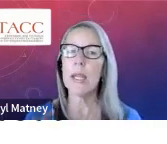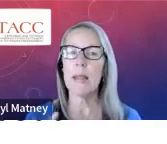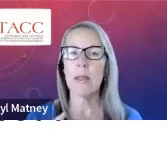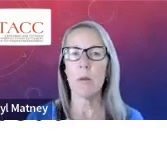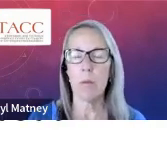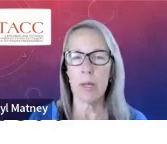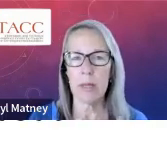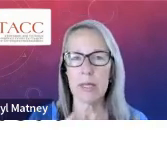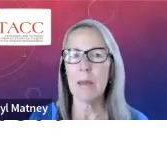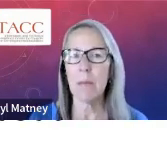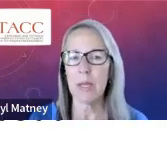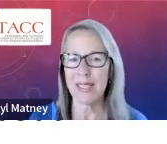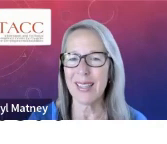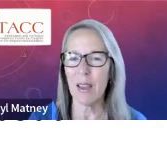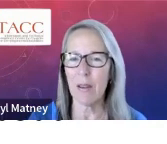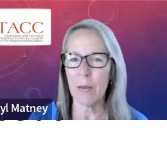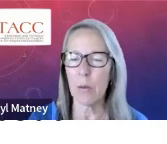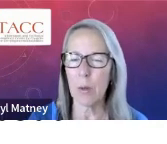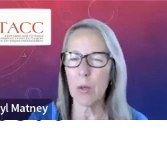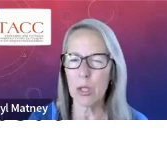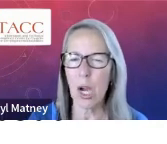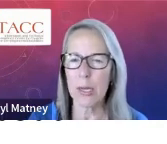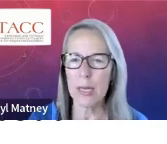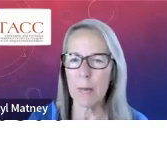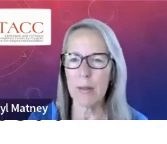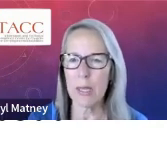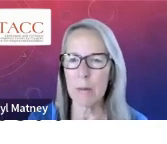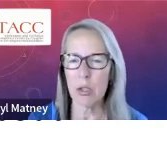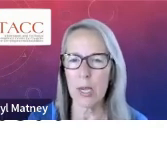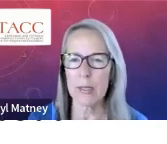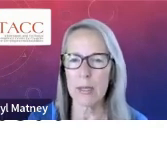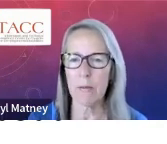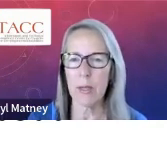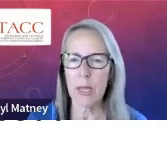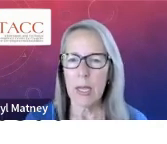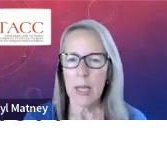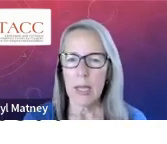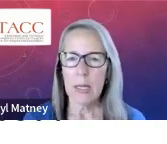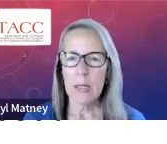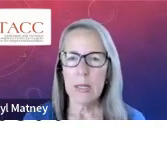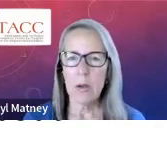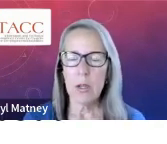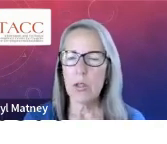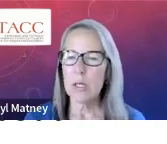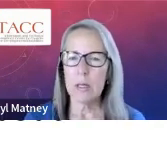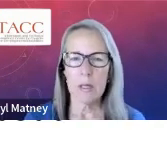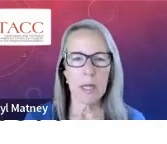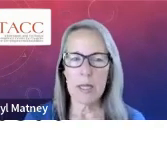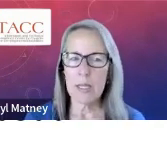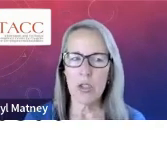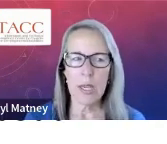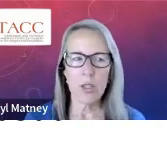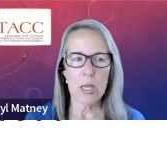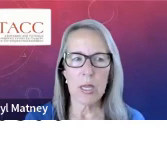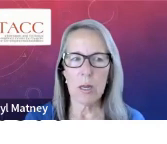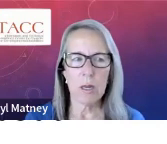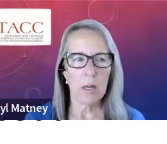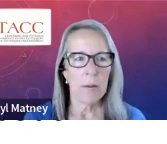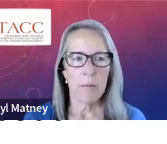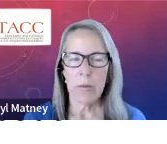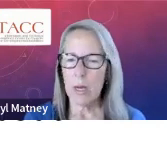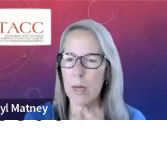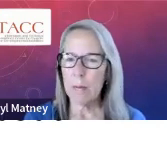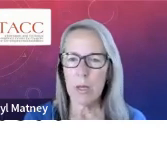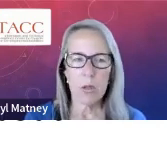the wording in the template is effort, but we're talking about the objective. And so you just, nothing's changed